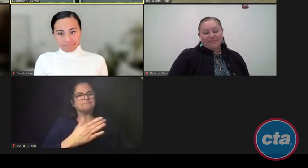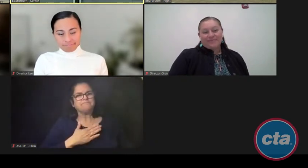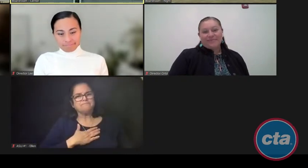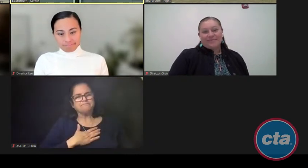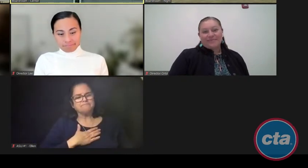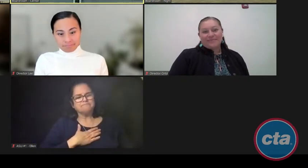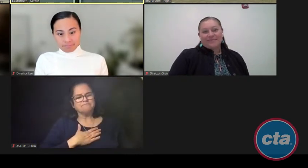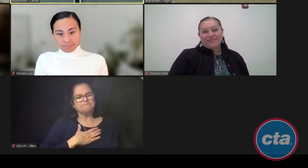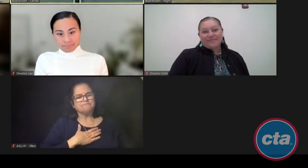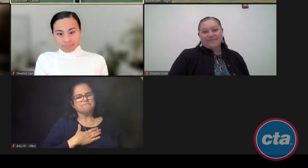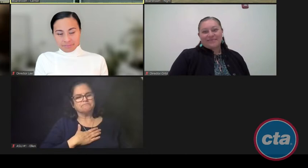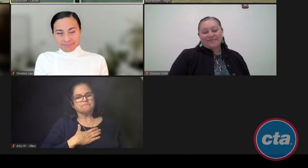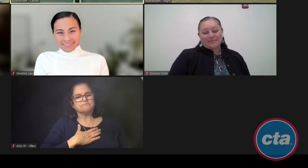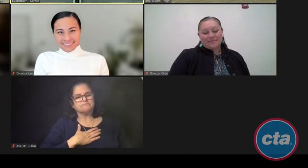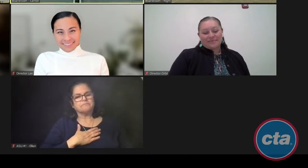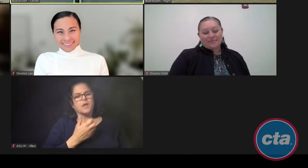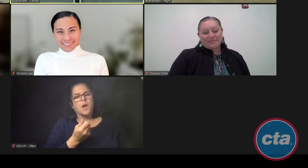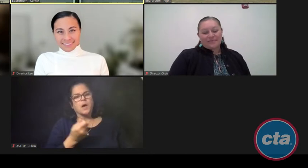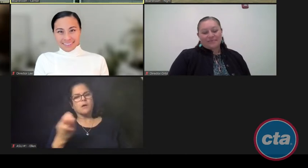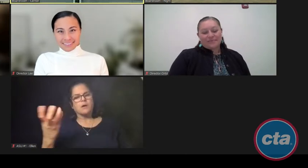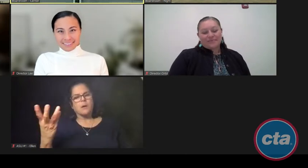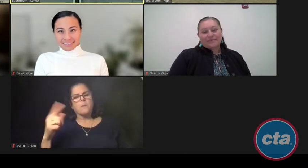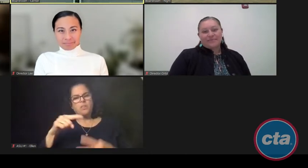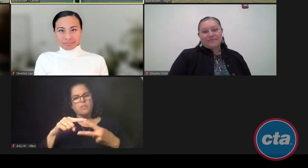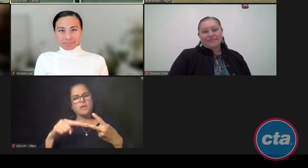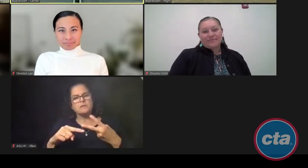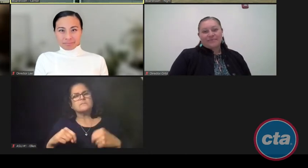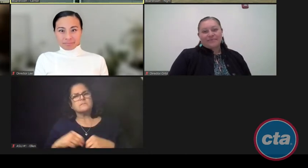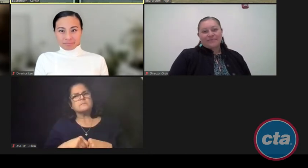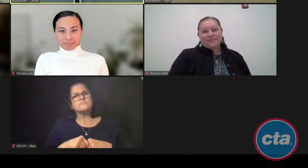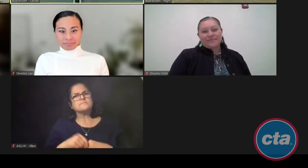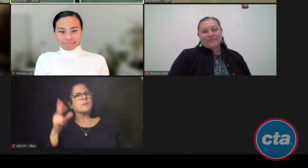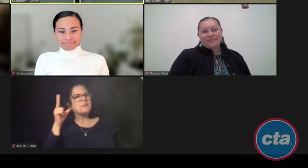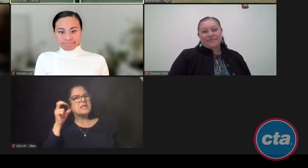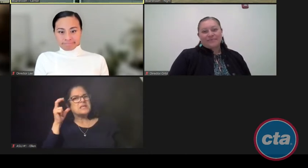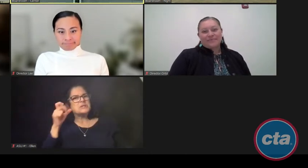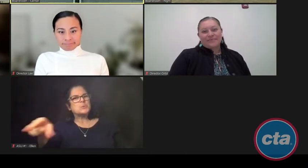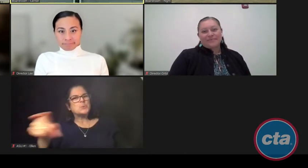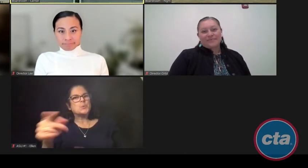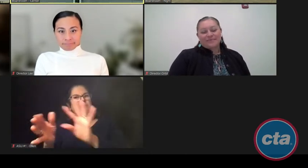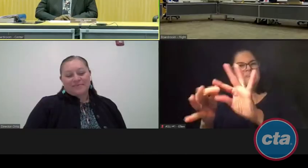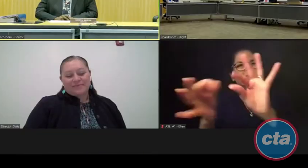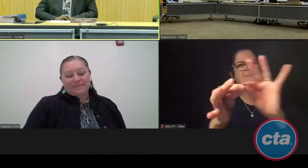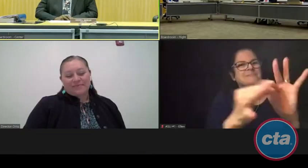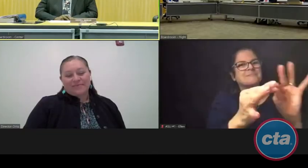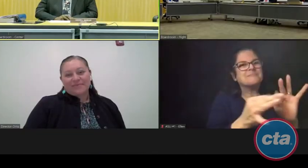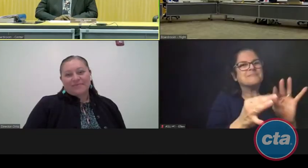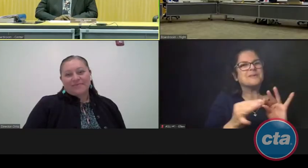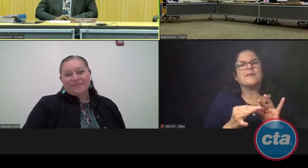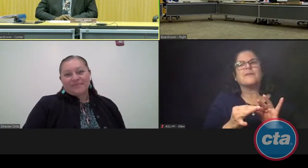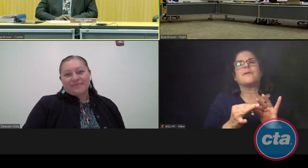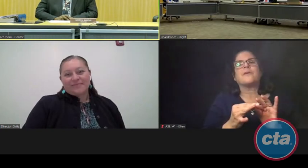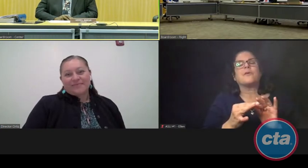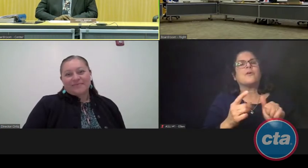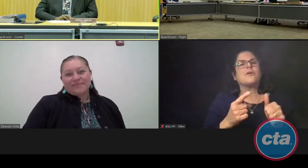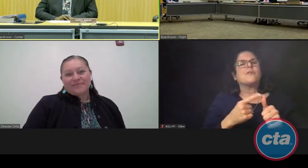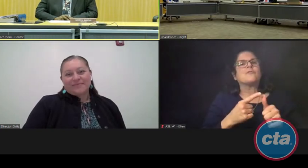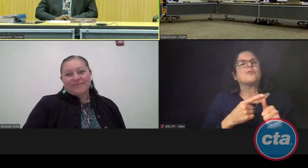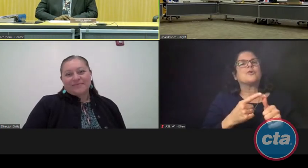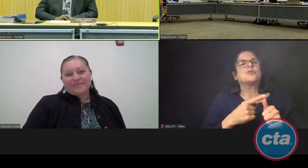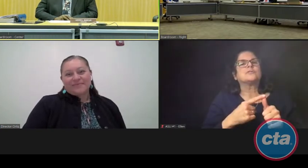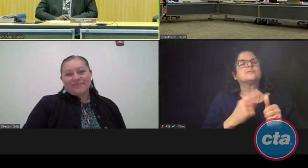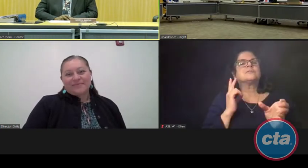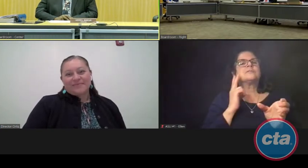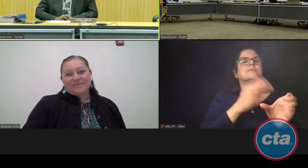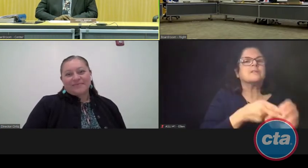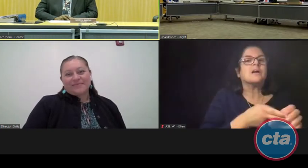Just a couple things. I thought, as I was sitting here listening to you, I thought, I first stepped on a CTA train